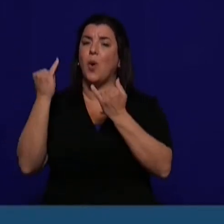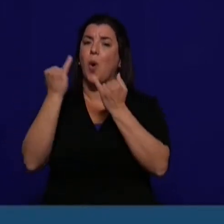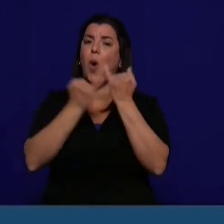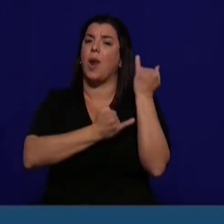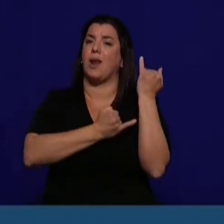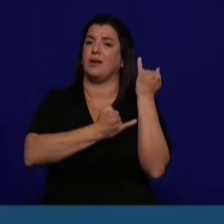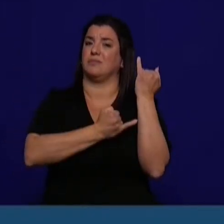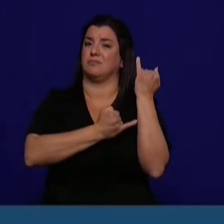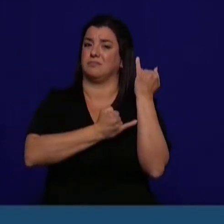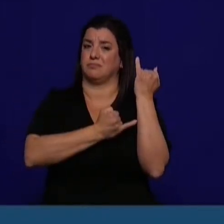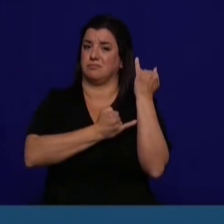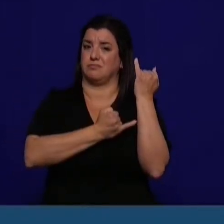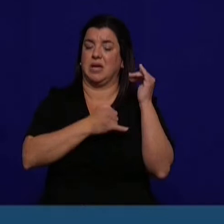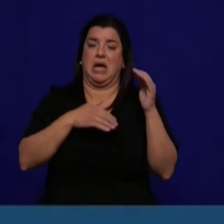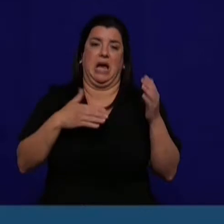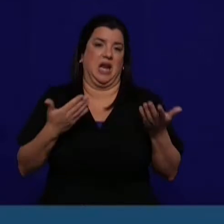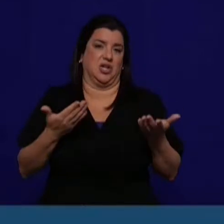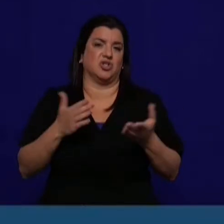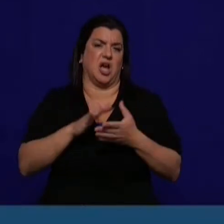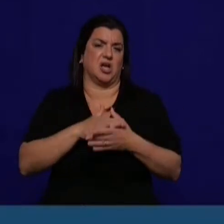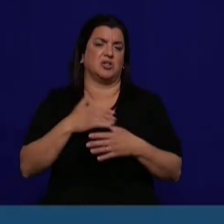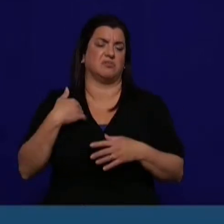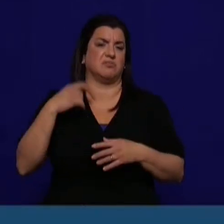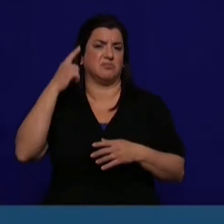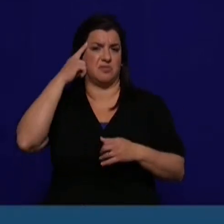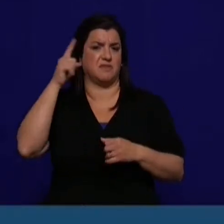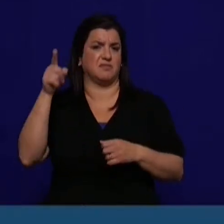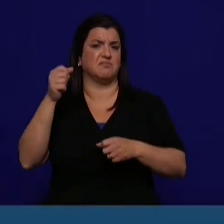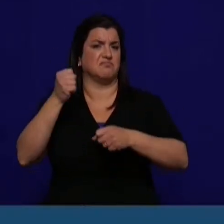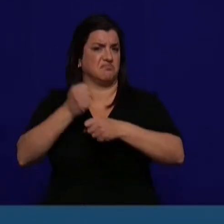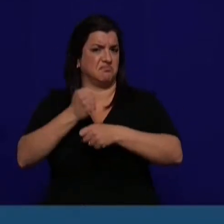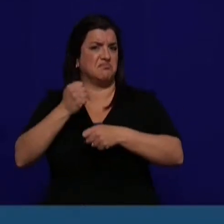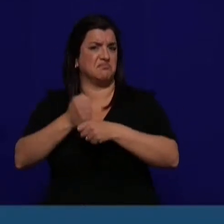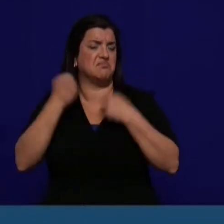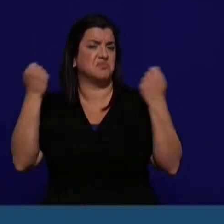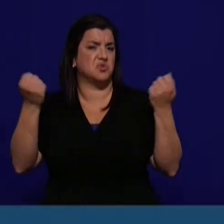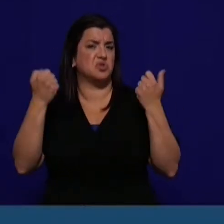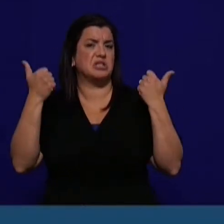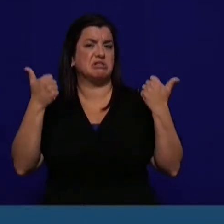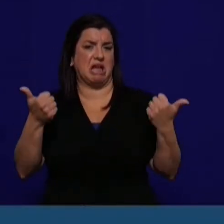online għaliex nafu li dawn ħadmu għandek nies li huma